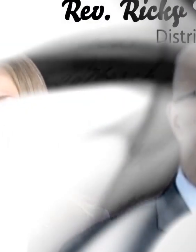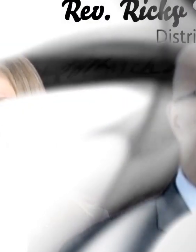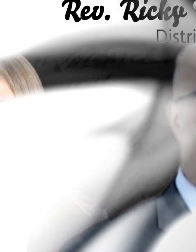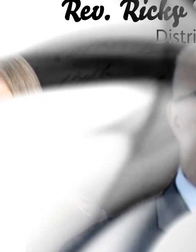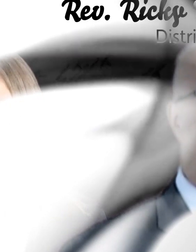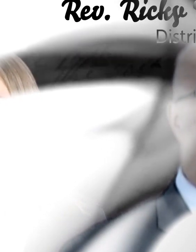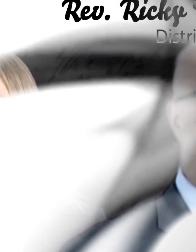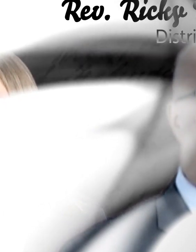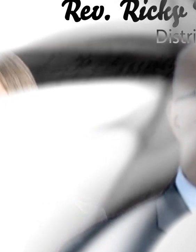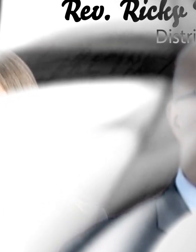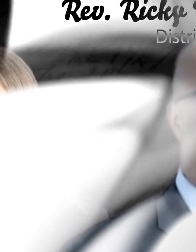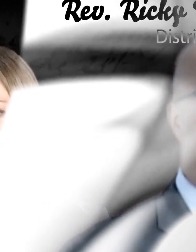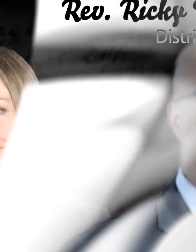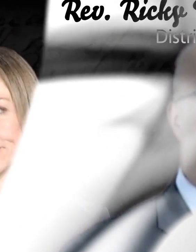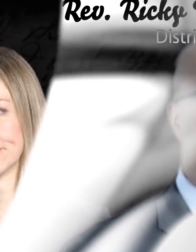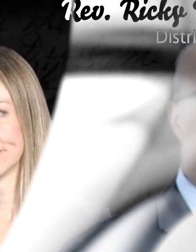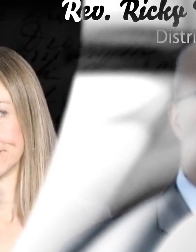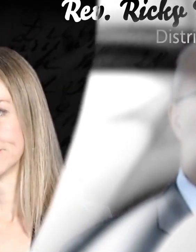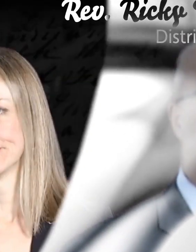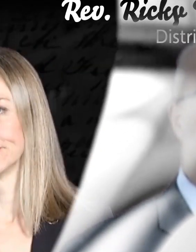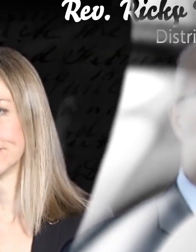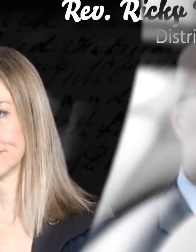Thank you.